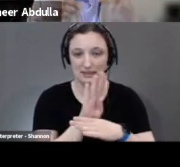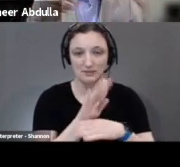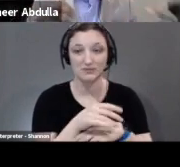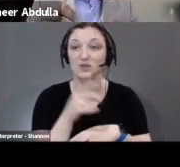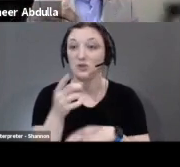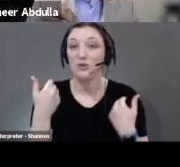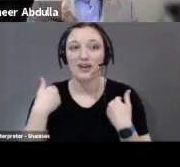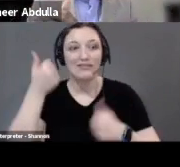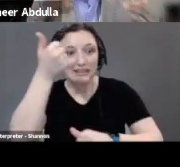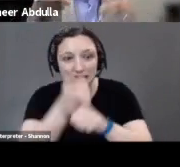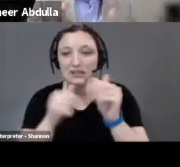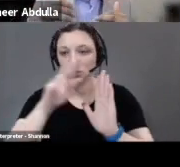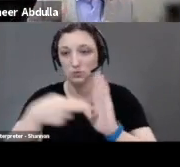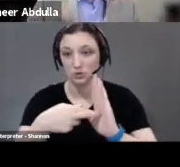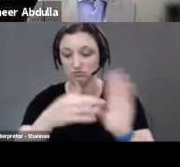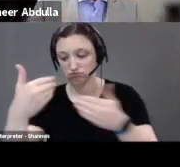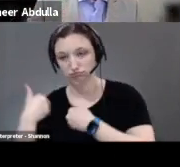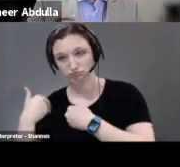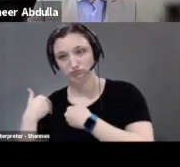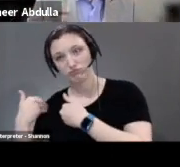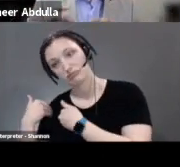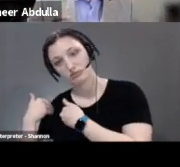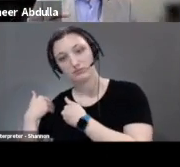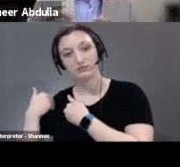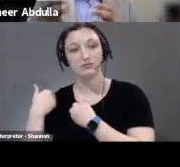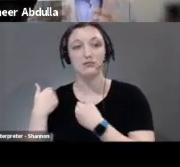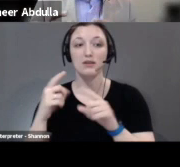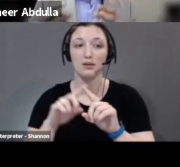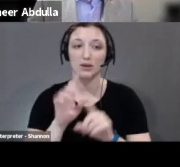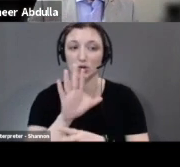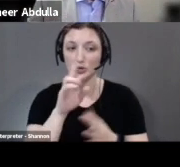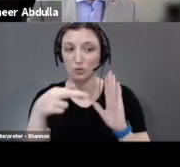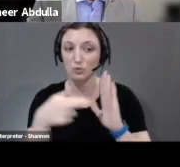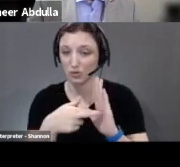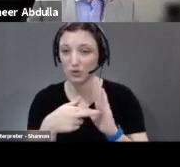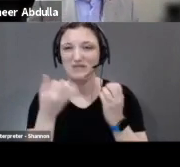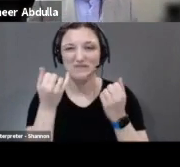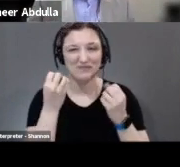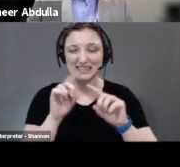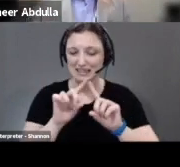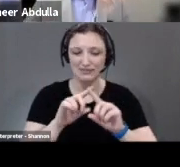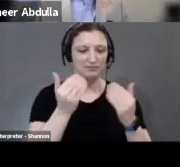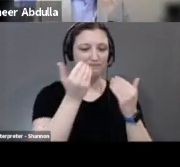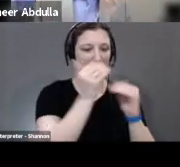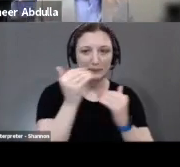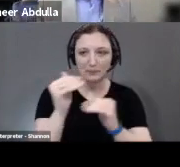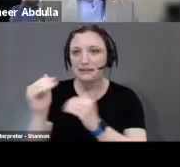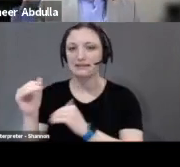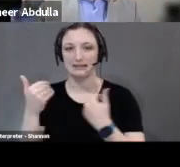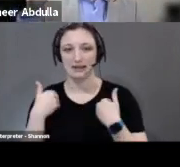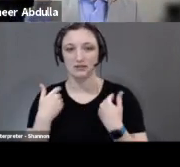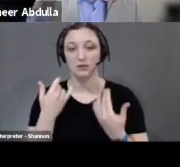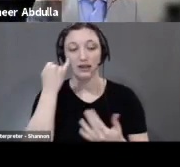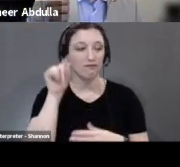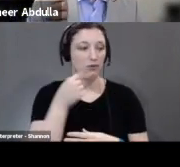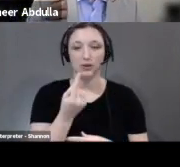will have different goals and constraints associated with what that role requires. So if you just had a board member hat